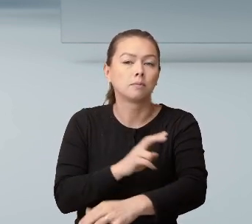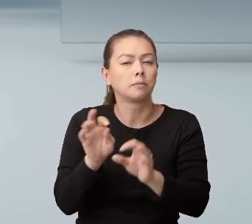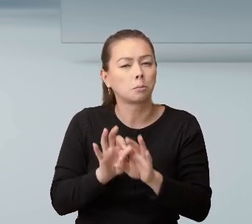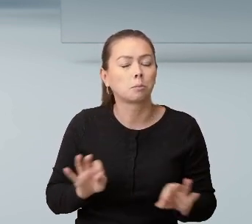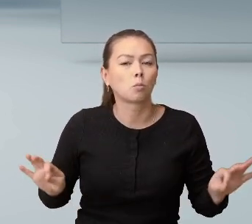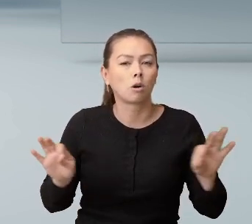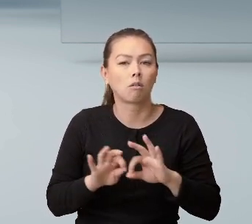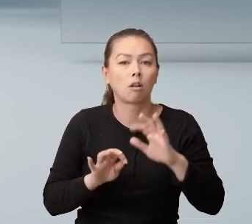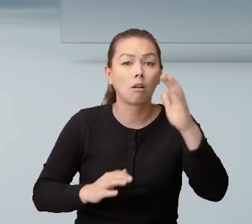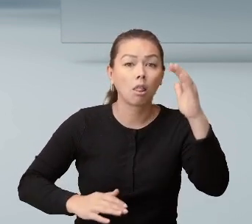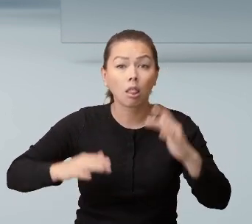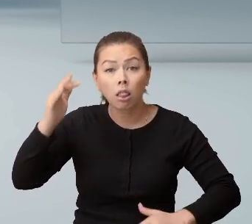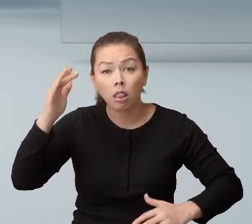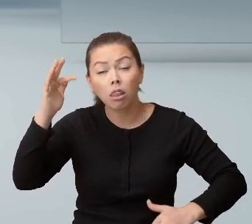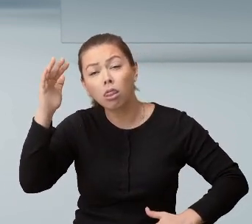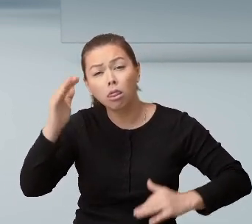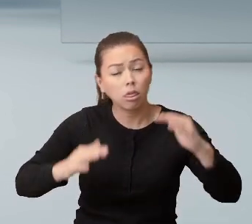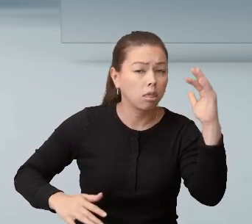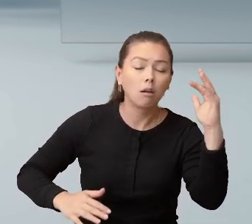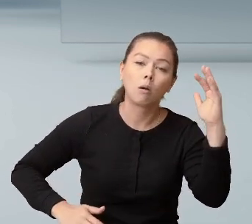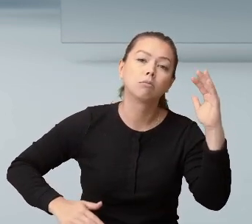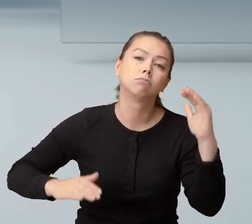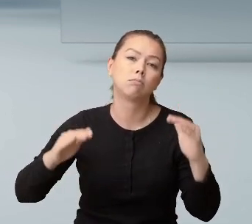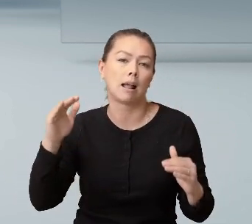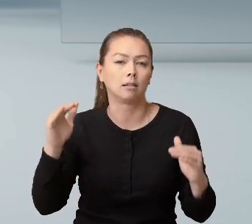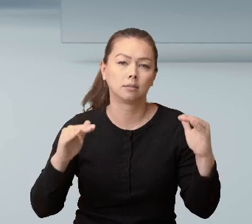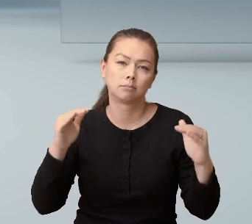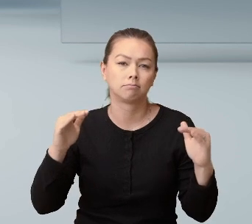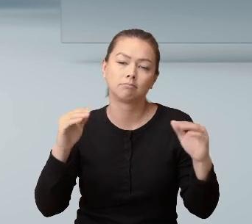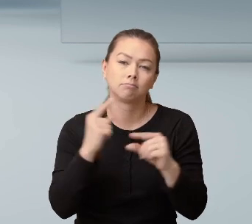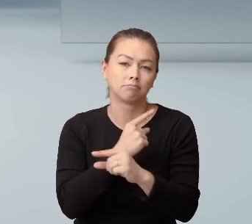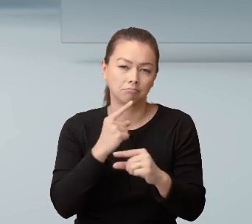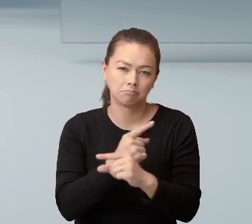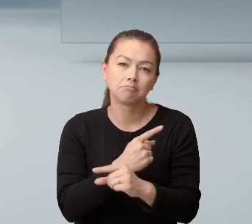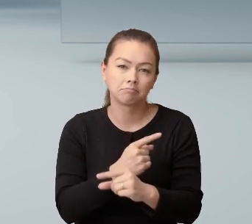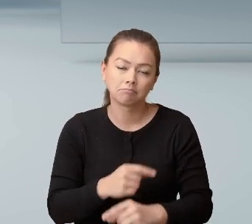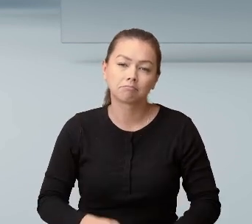in a healthy balance.